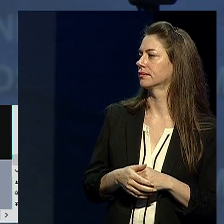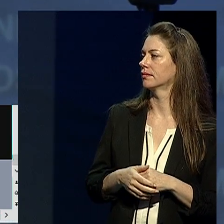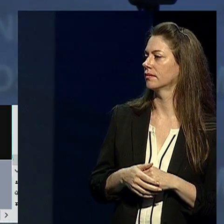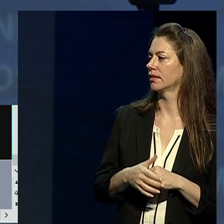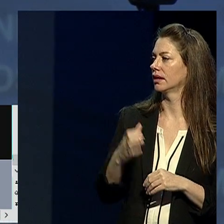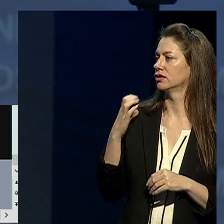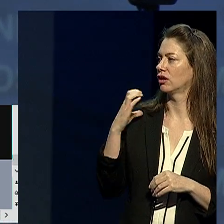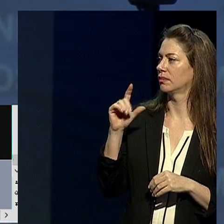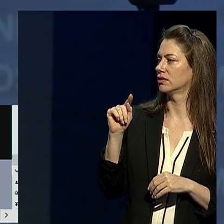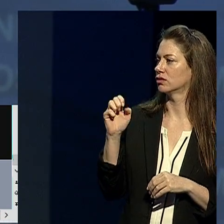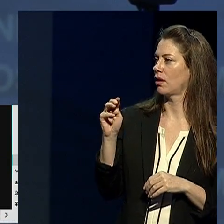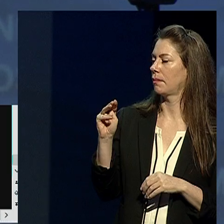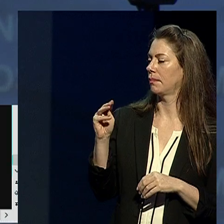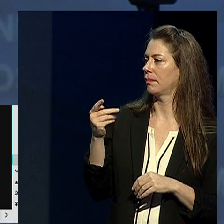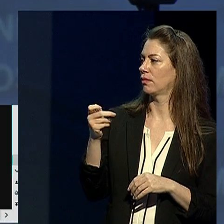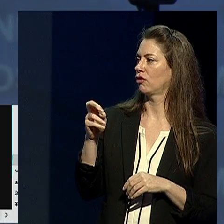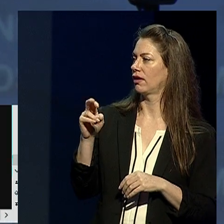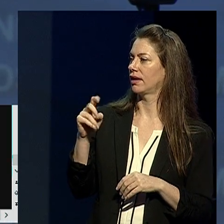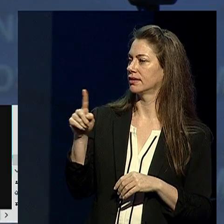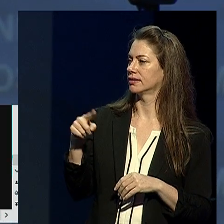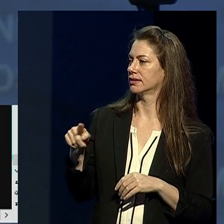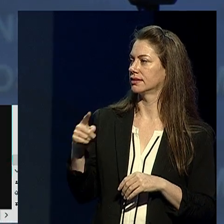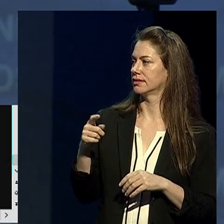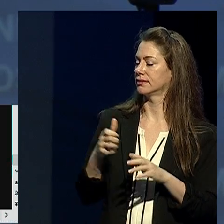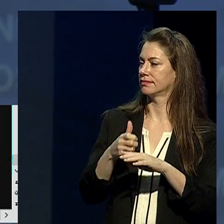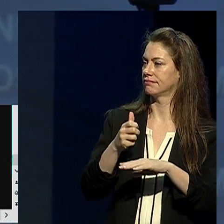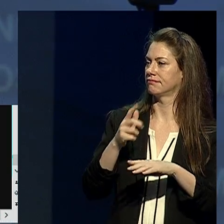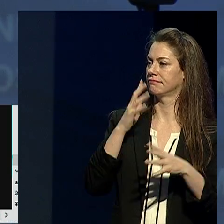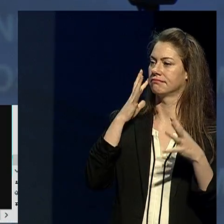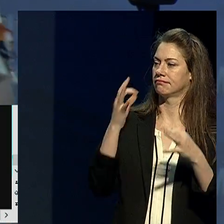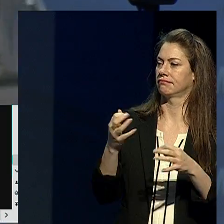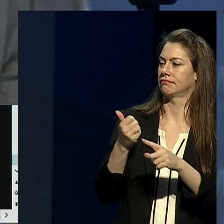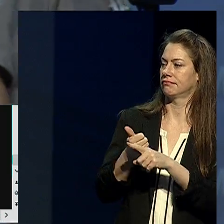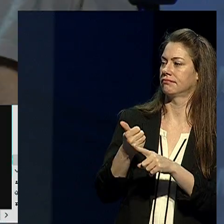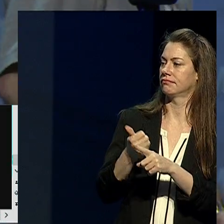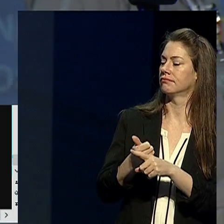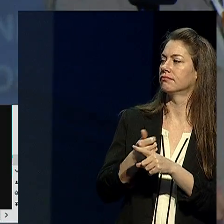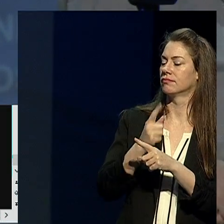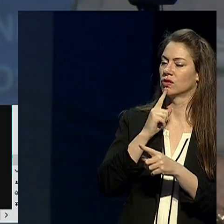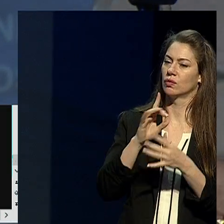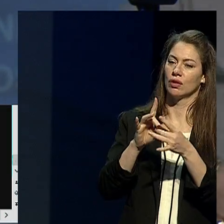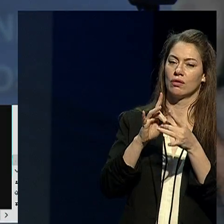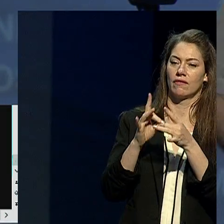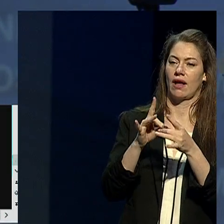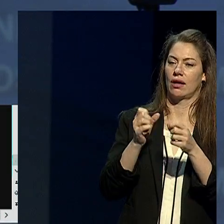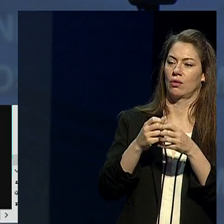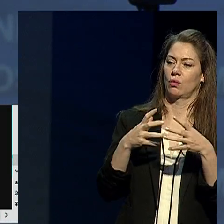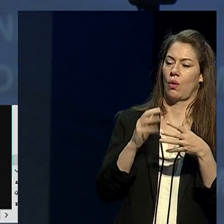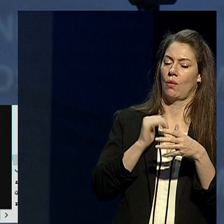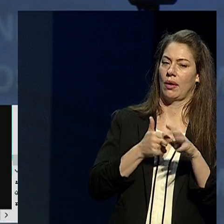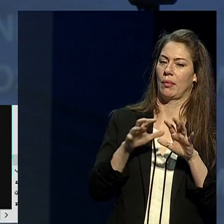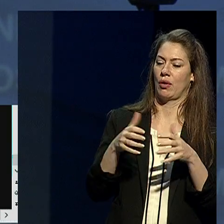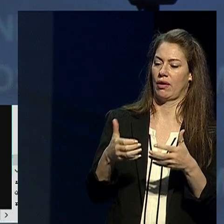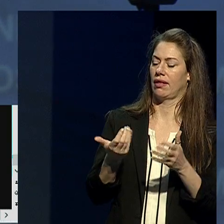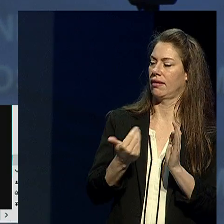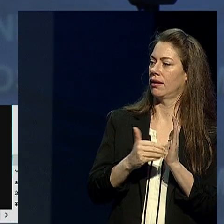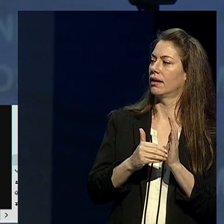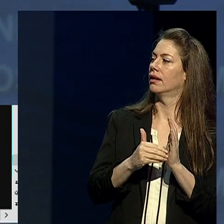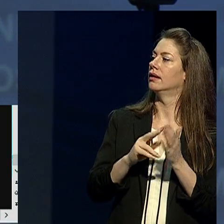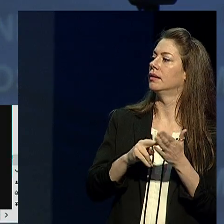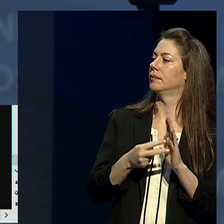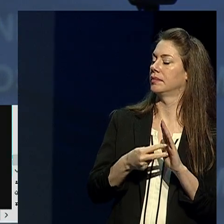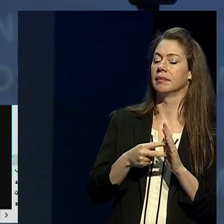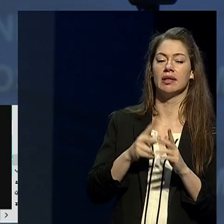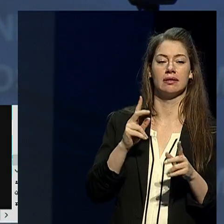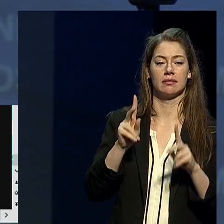Chairman Tom Perez has dedicated himself to reunifying and growing our party. And that means appointing those with